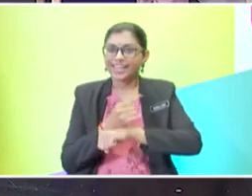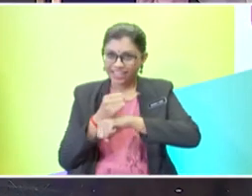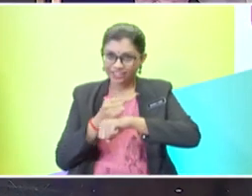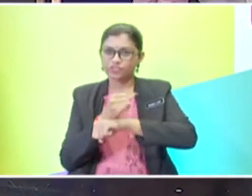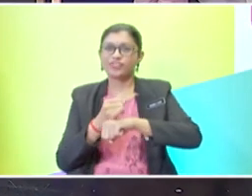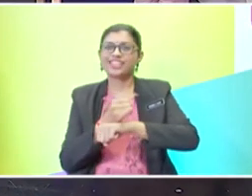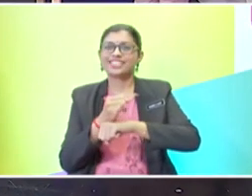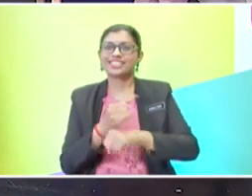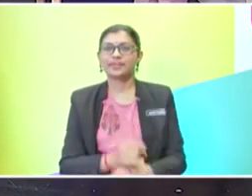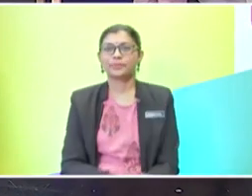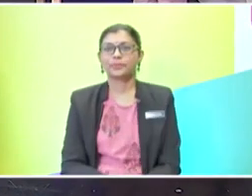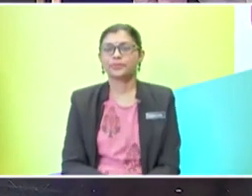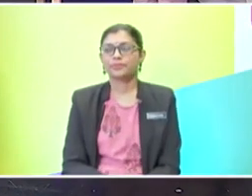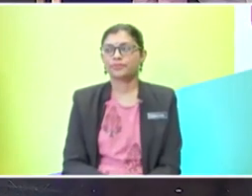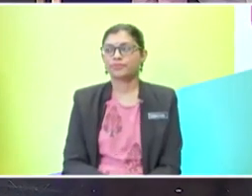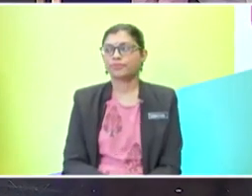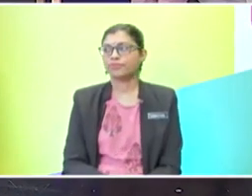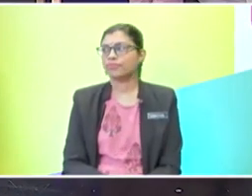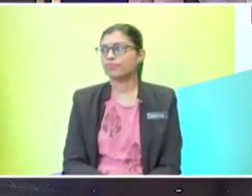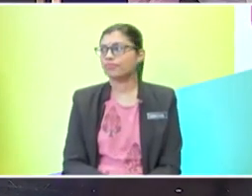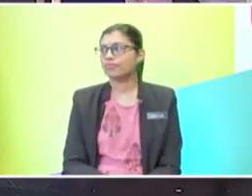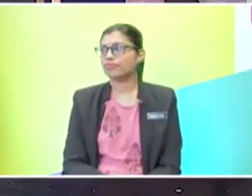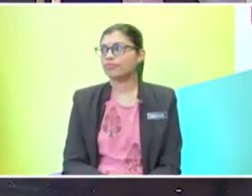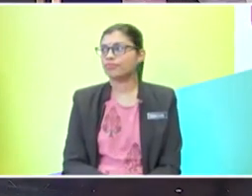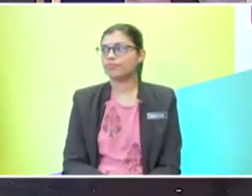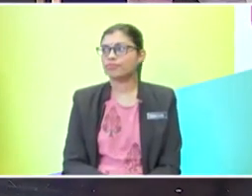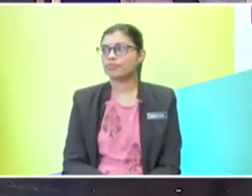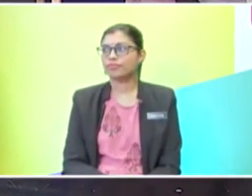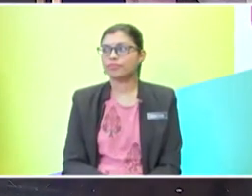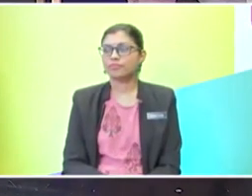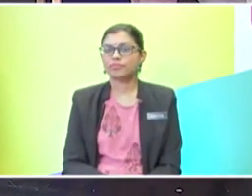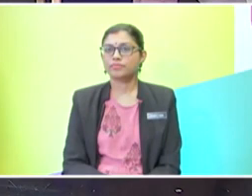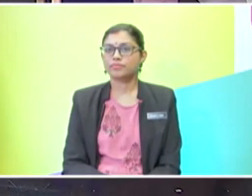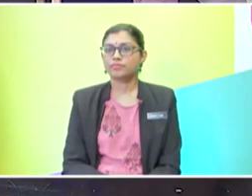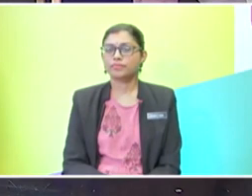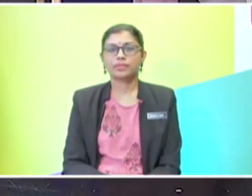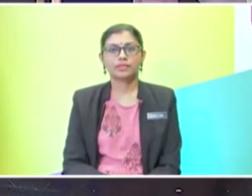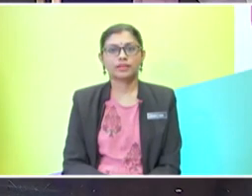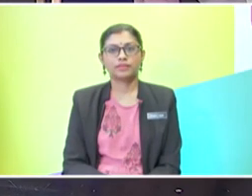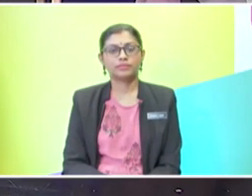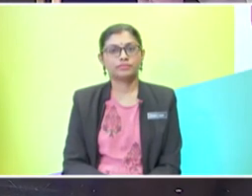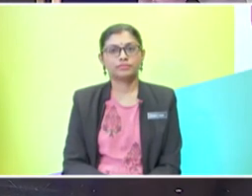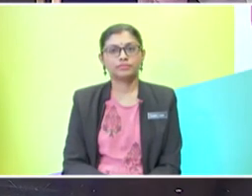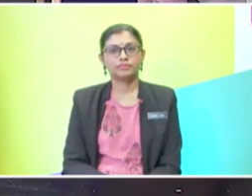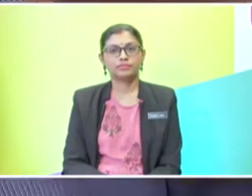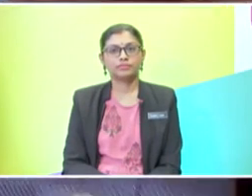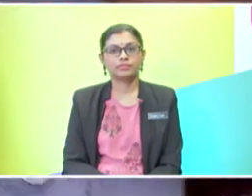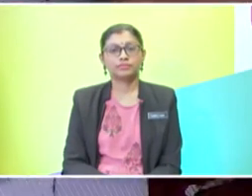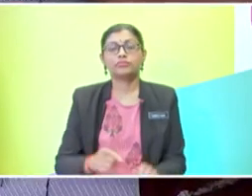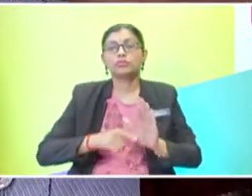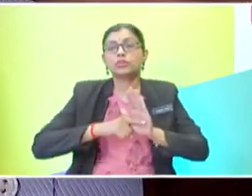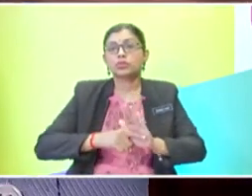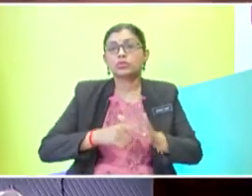interest. Interest, okay. So interest. Once it sounds bank, you know already it is interest. Okay, interest over I here. Help you. Okay. Okay, the next one. Deduction from a total